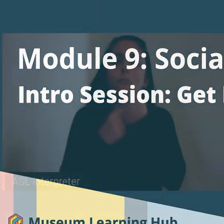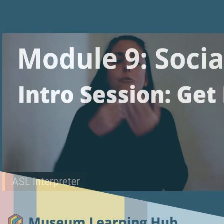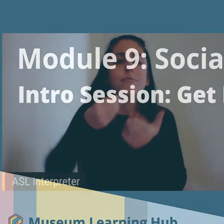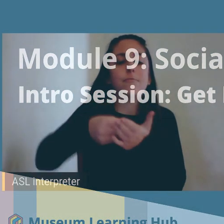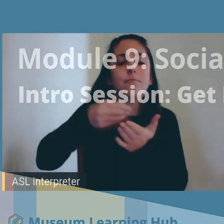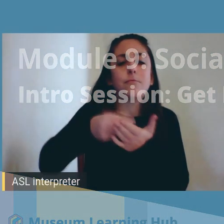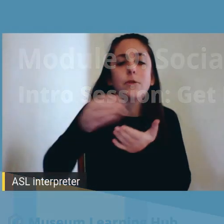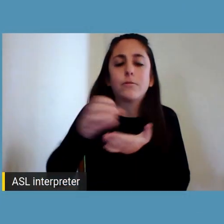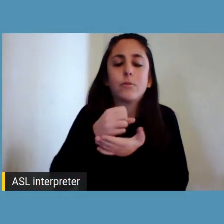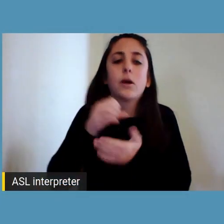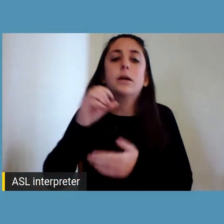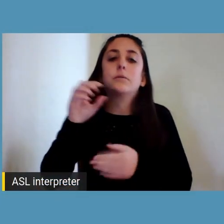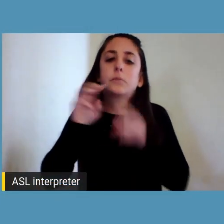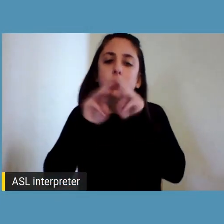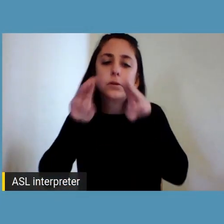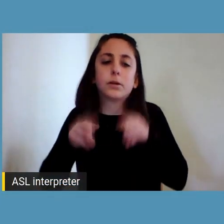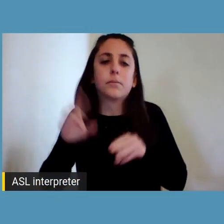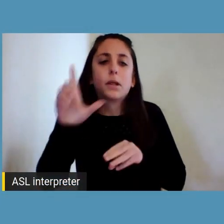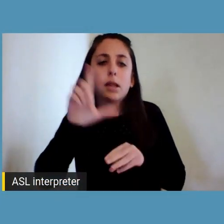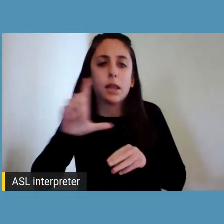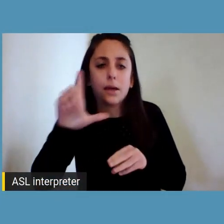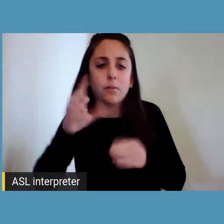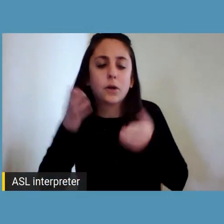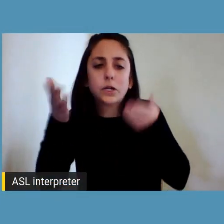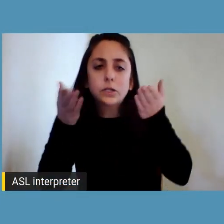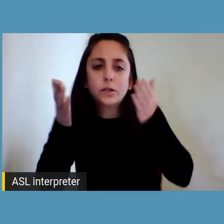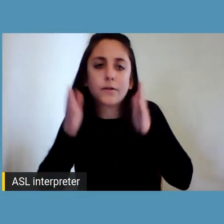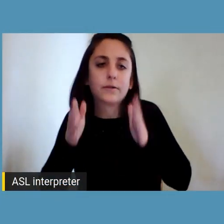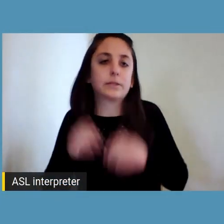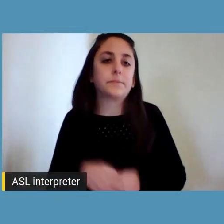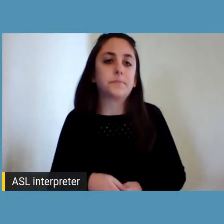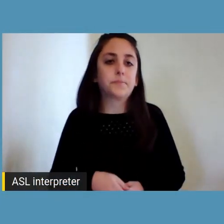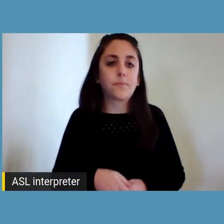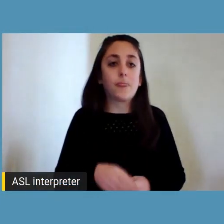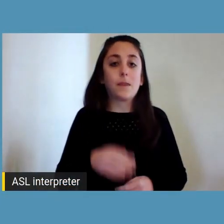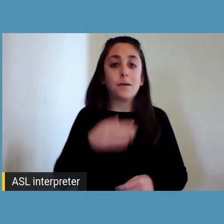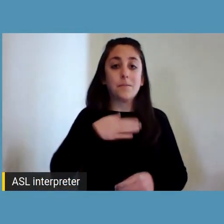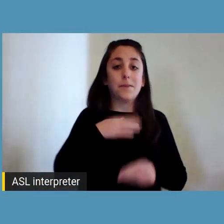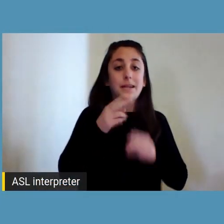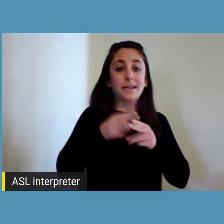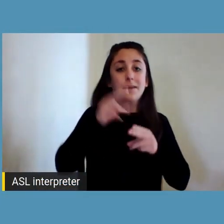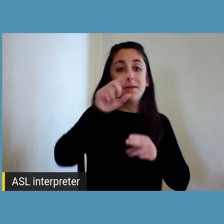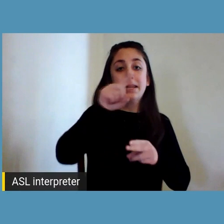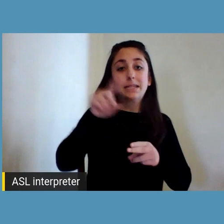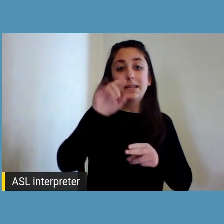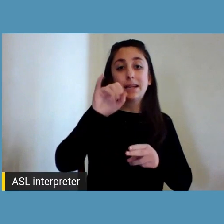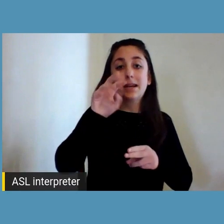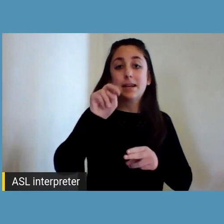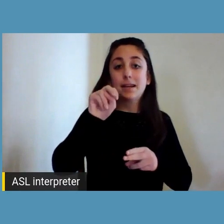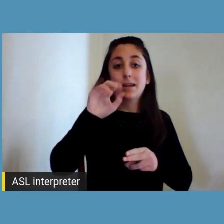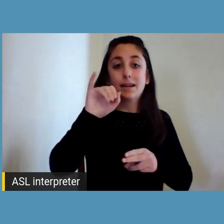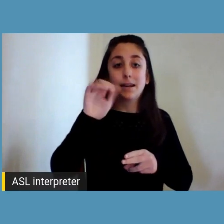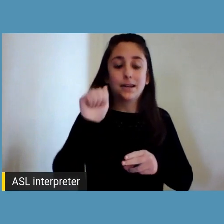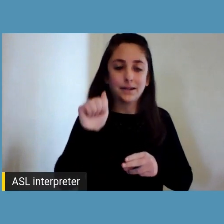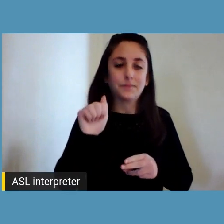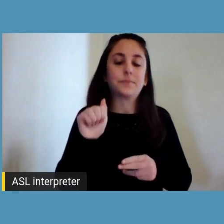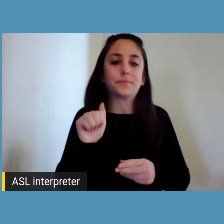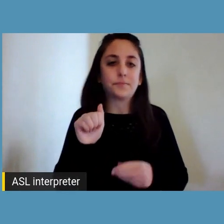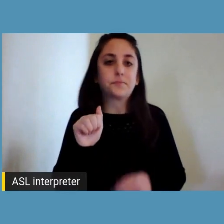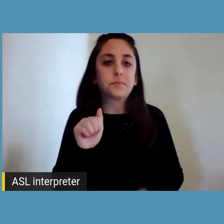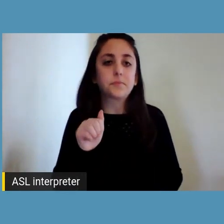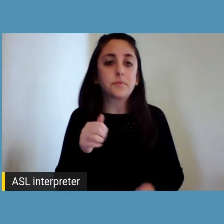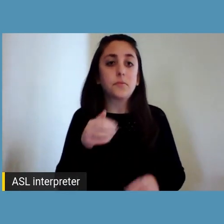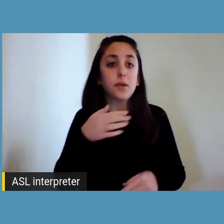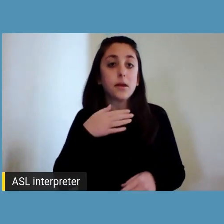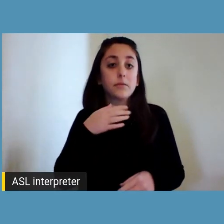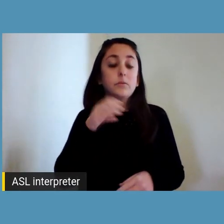Services. My name is Zinnia Willits, and I am the Executive Director of the Southeastern Museums Conference. My